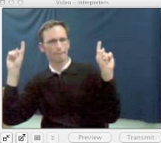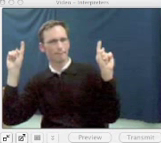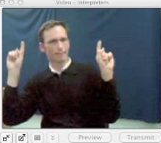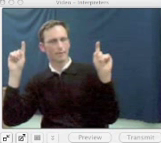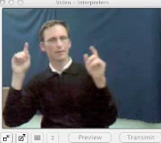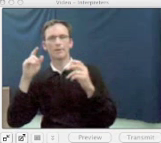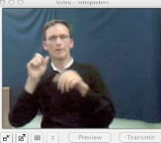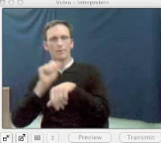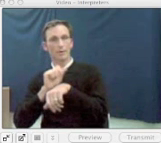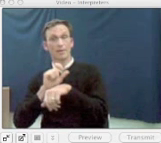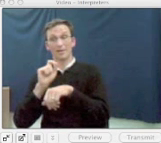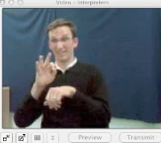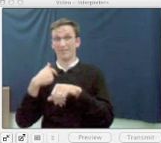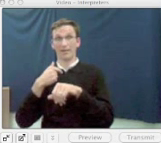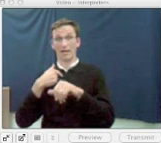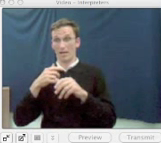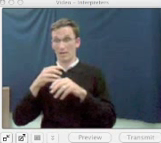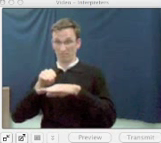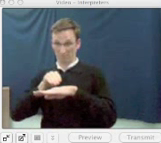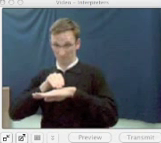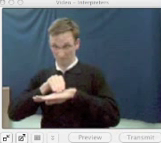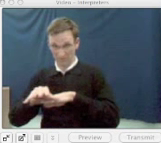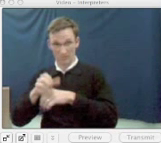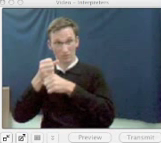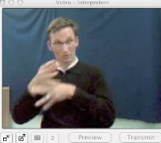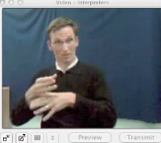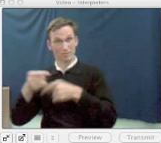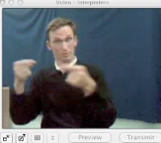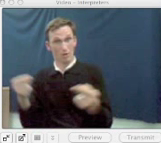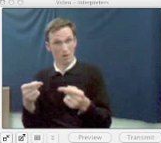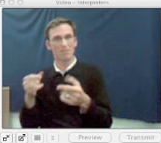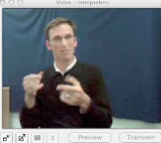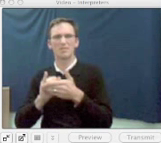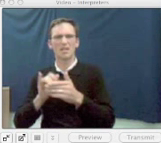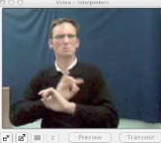egregious that it results in harm.